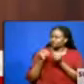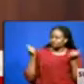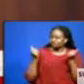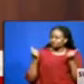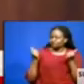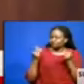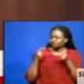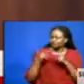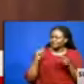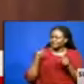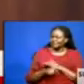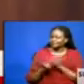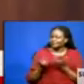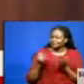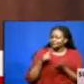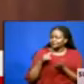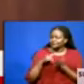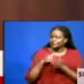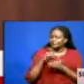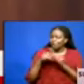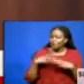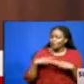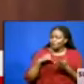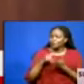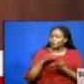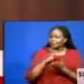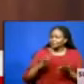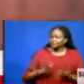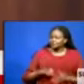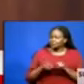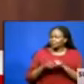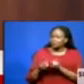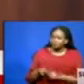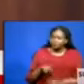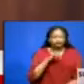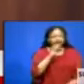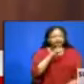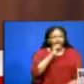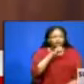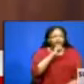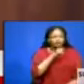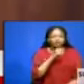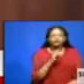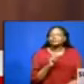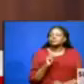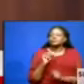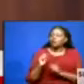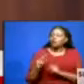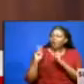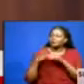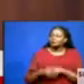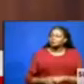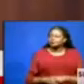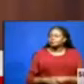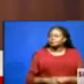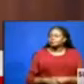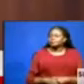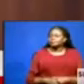Yes. Involved everyone? Yes. The commissioners also? Yes, everybody was involved. Right.